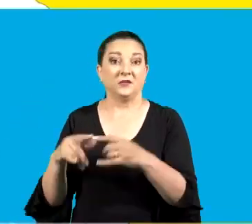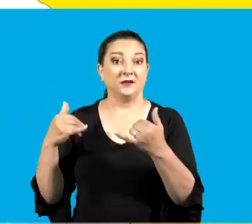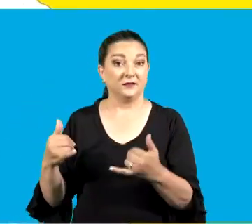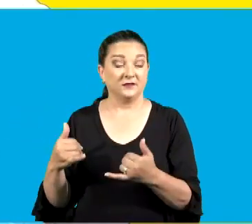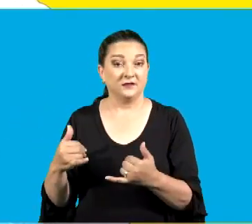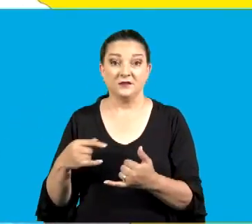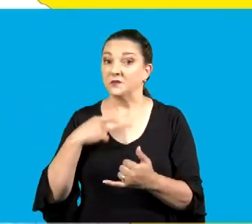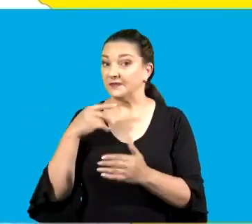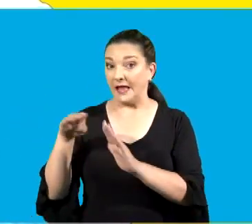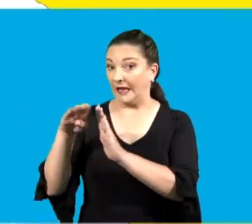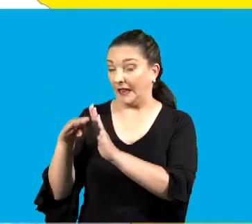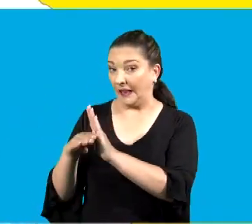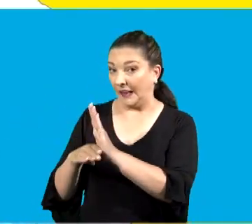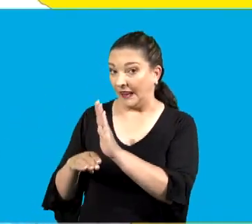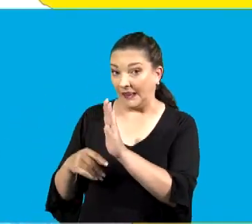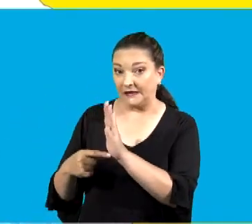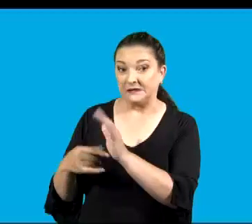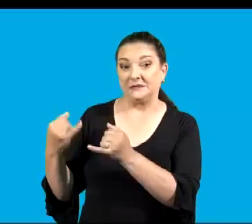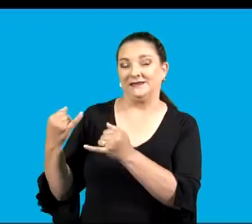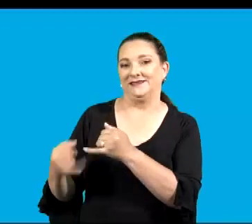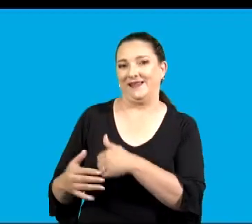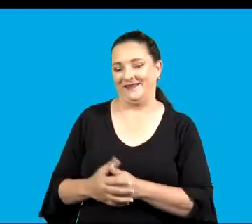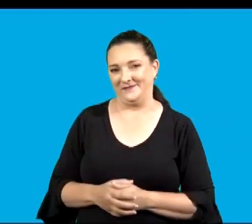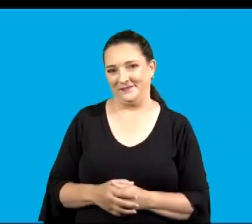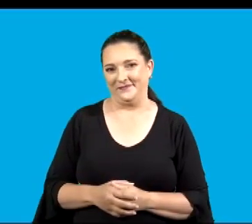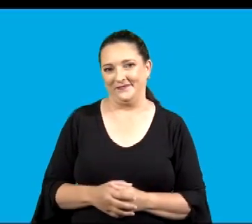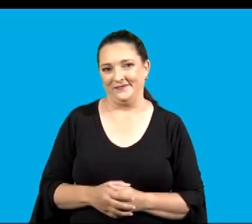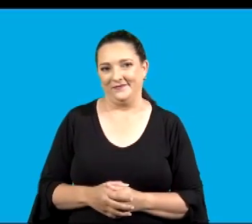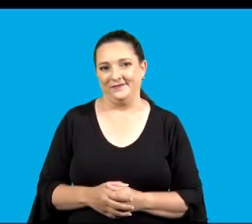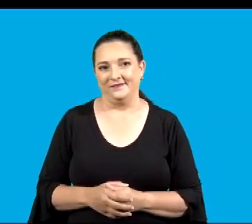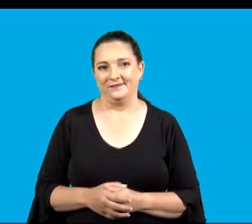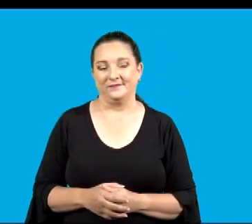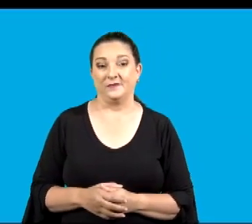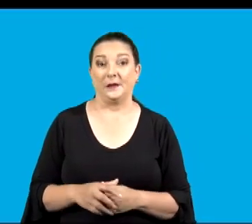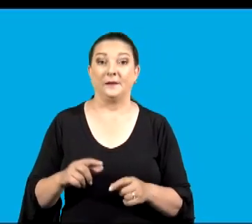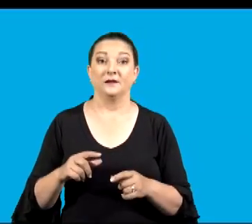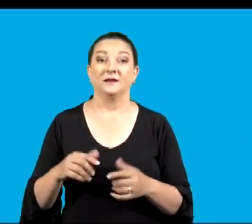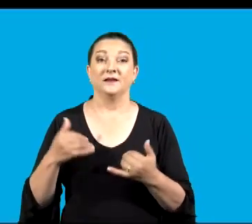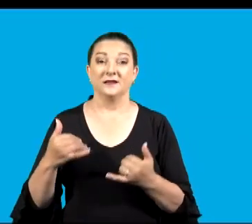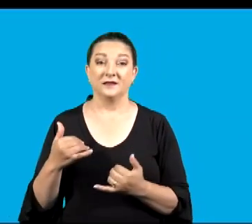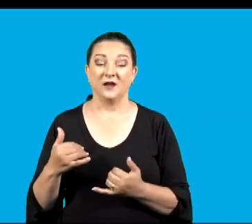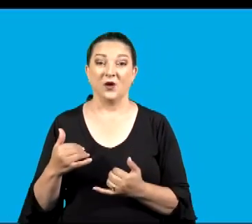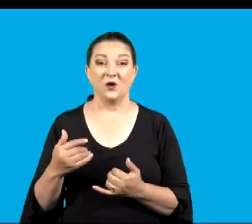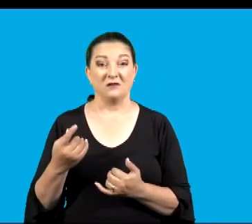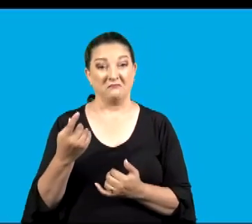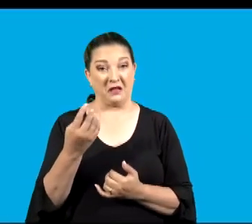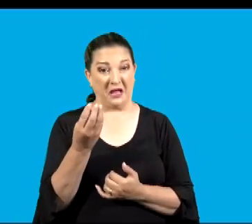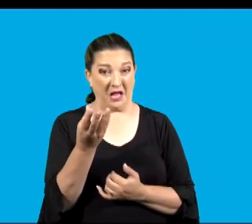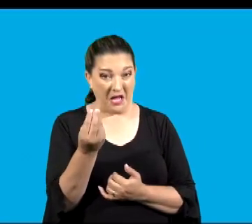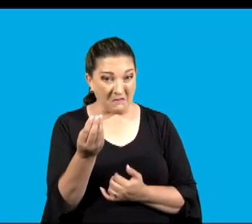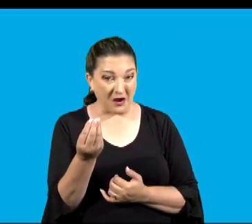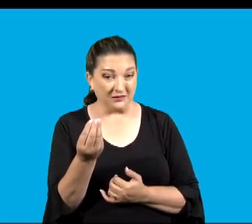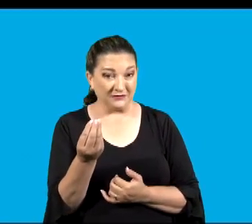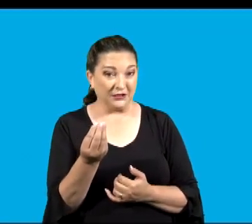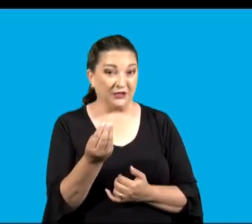that the error was in the list. But we know that the error was because an amount was